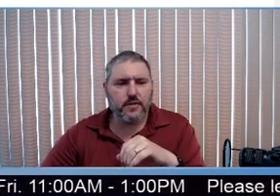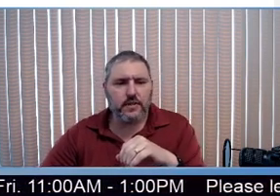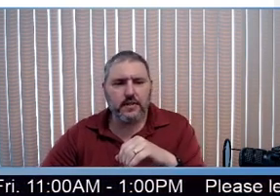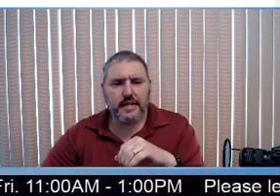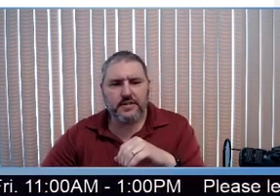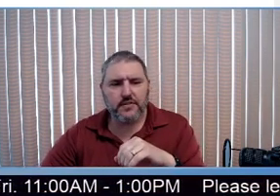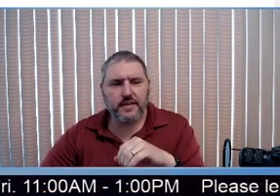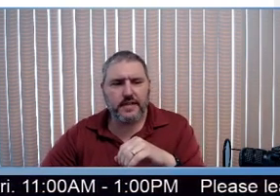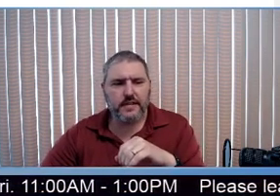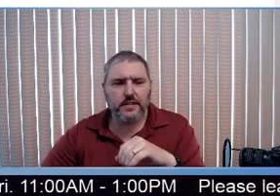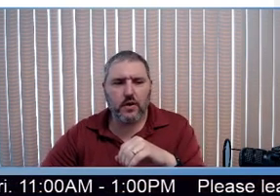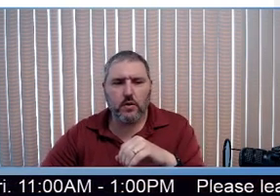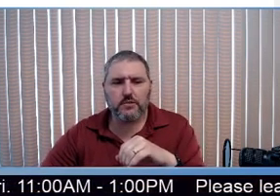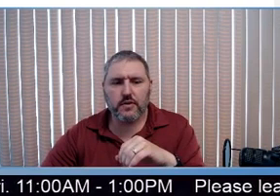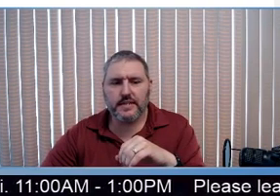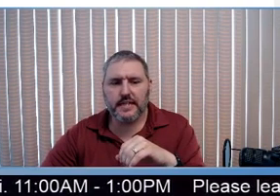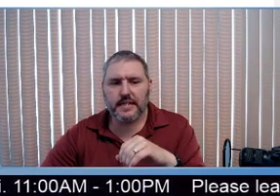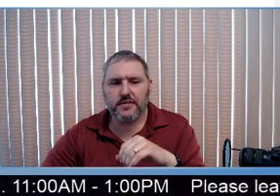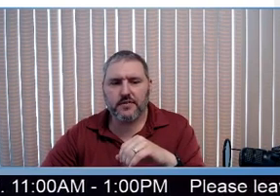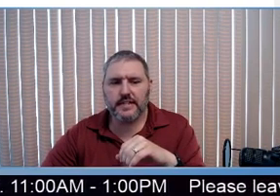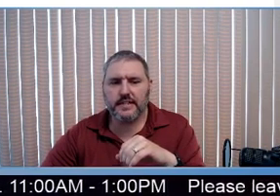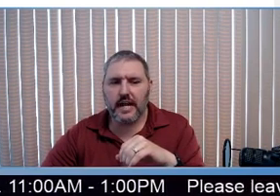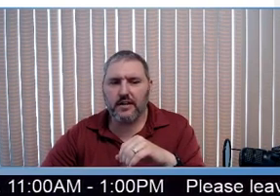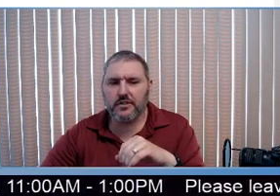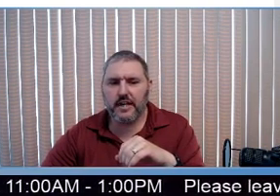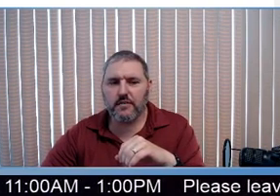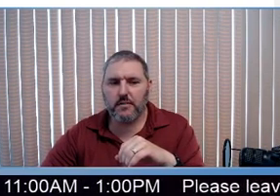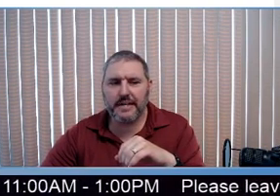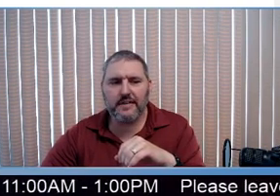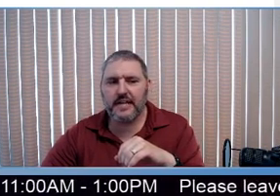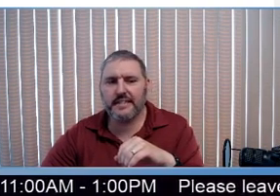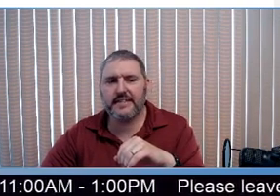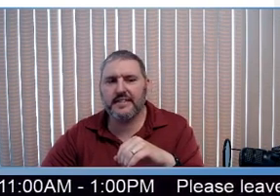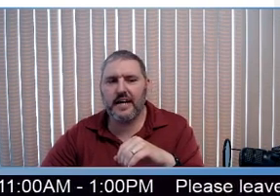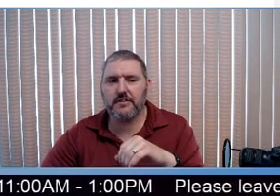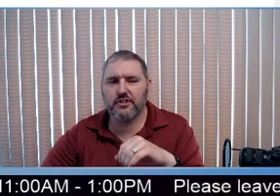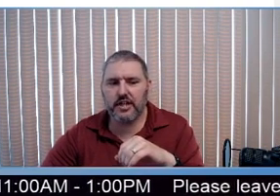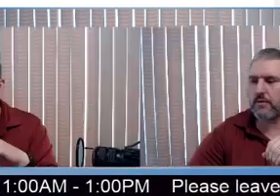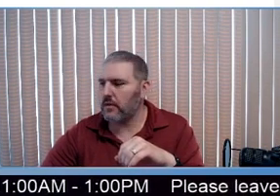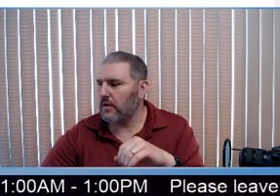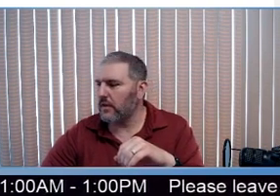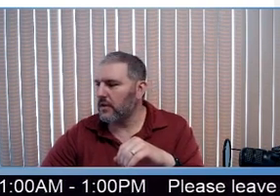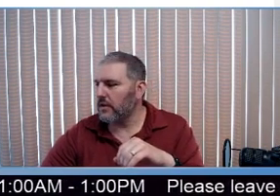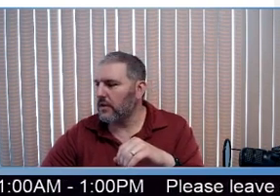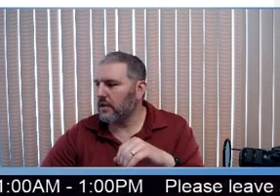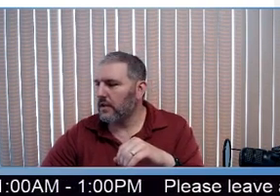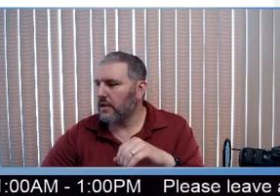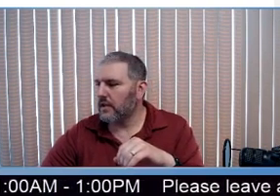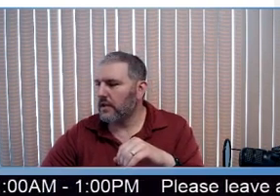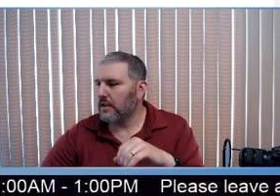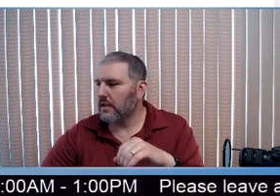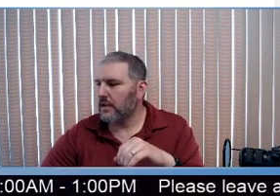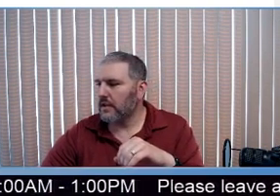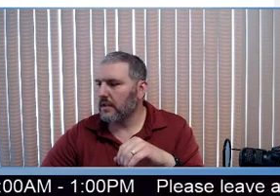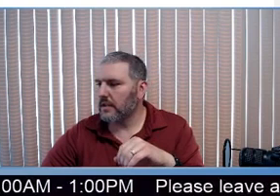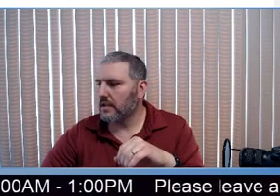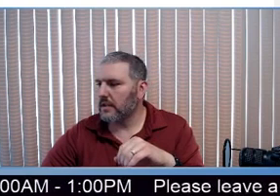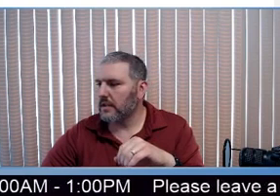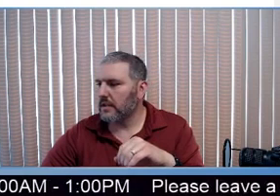Teppanyaki's Grill, Lake Street, Home Choice, Lake Street, Dollar General. Man, they even got the Dollar General.